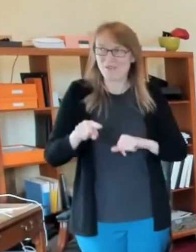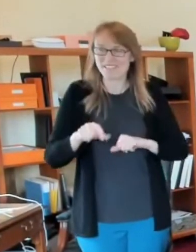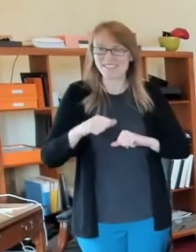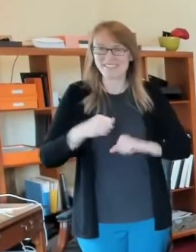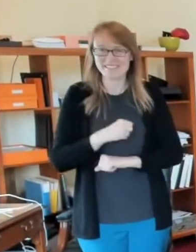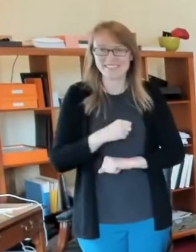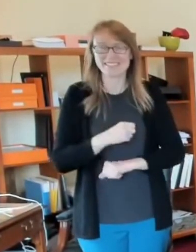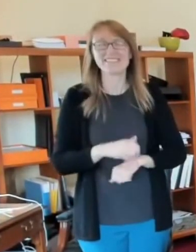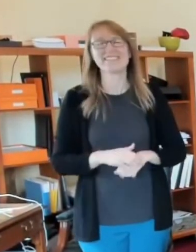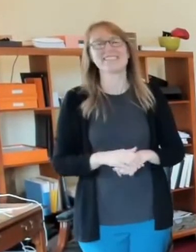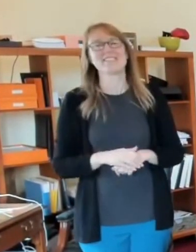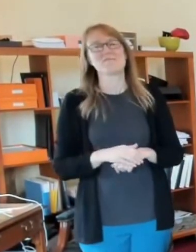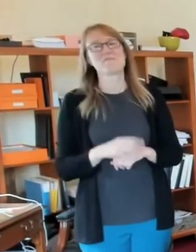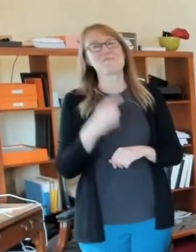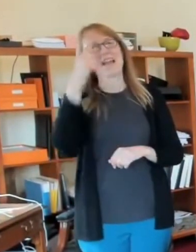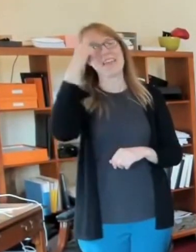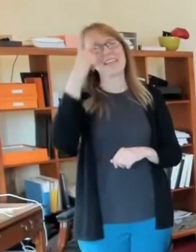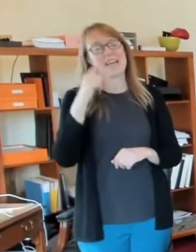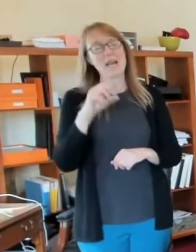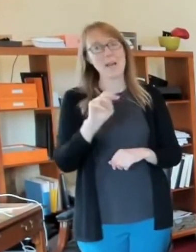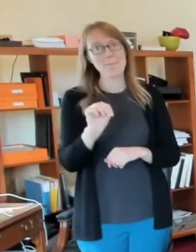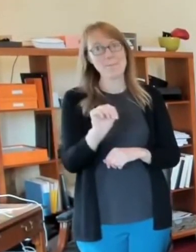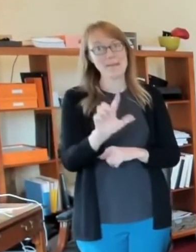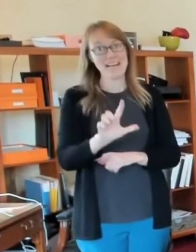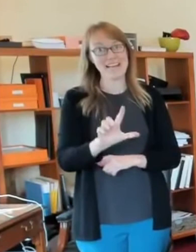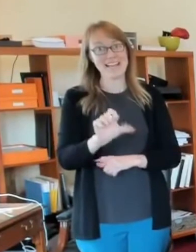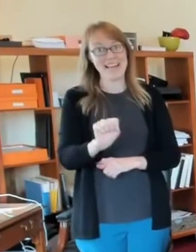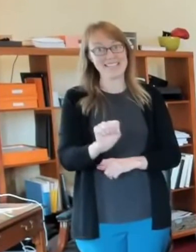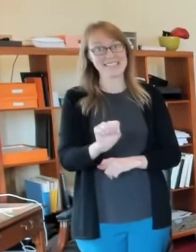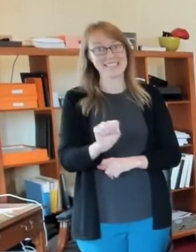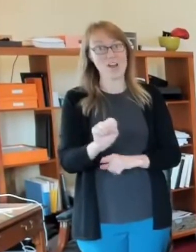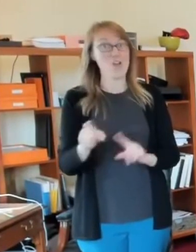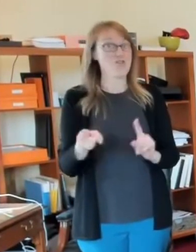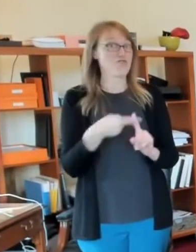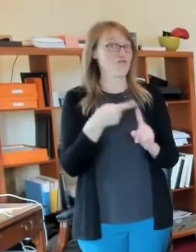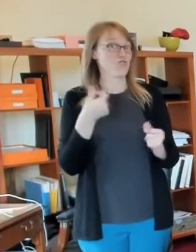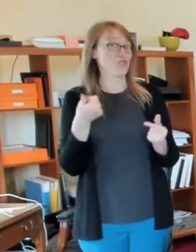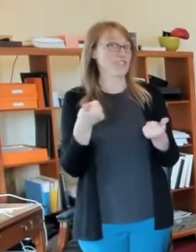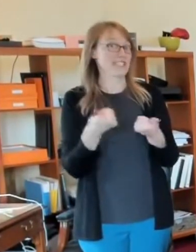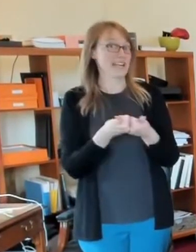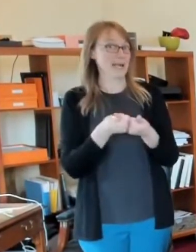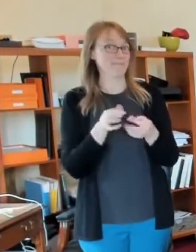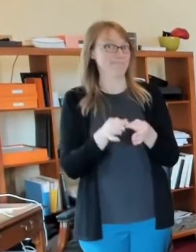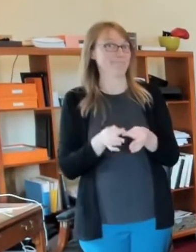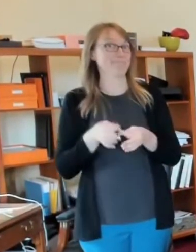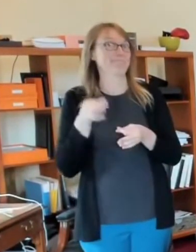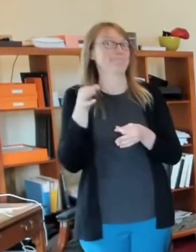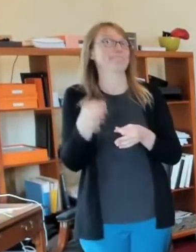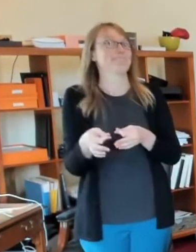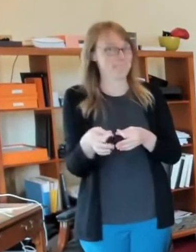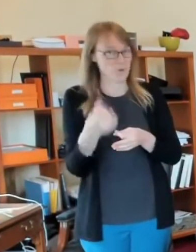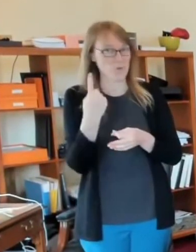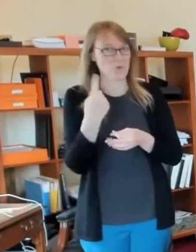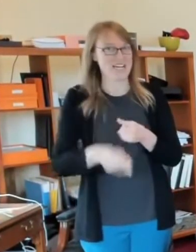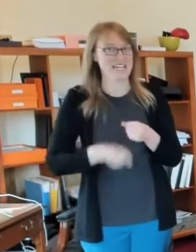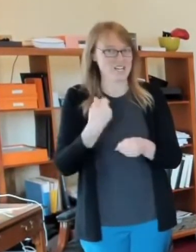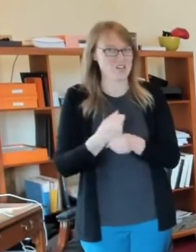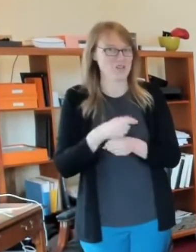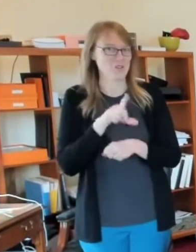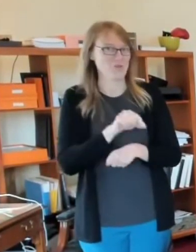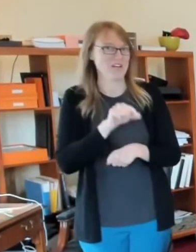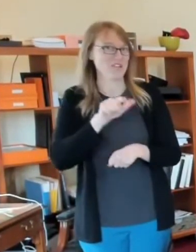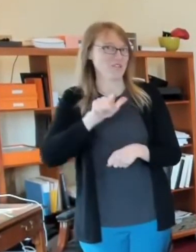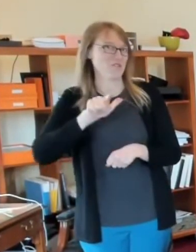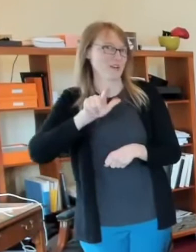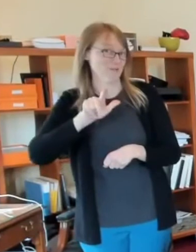I think that, MLS is the first game has been put off 1 year until 2023. And I